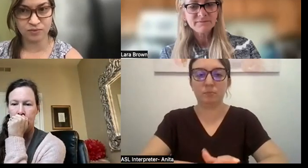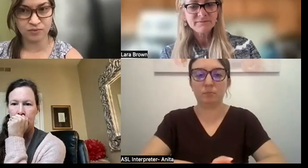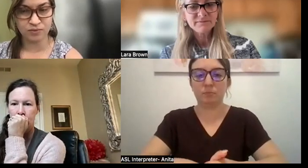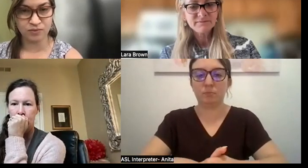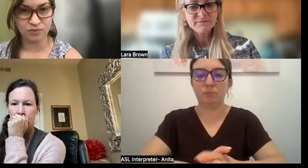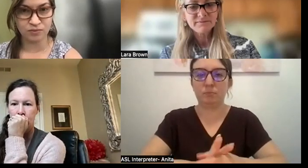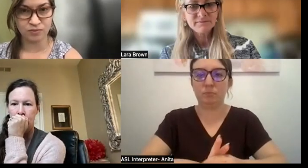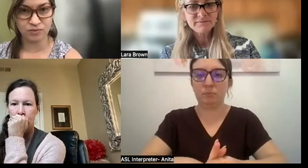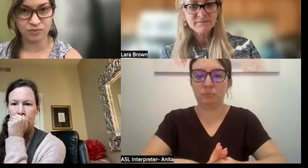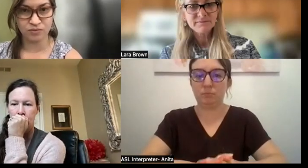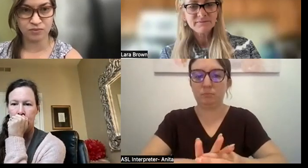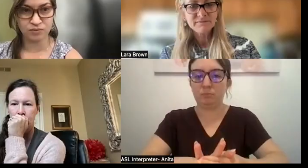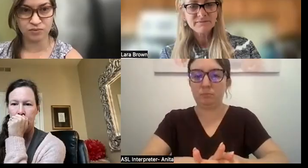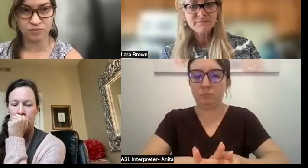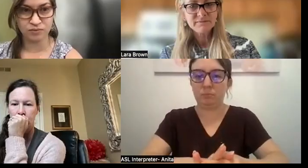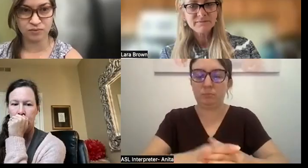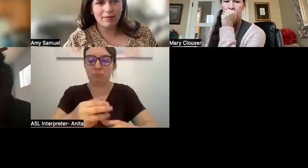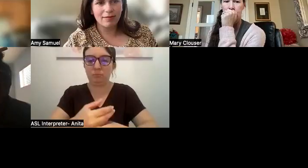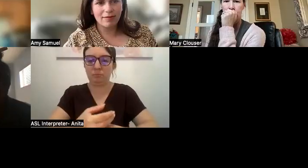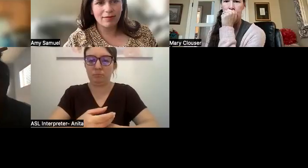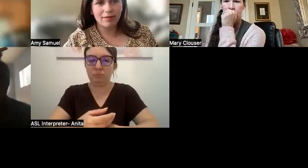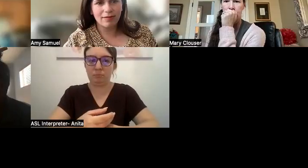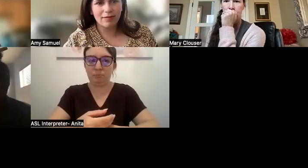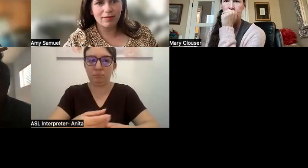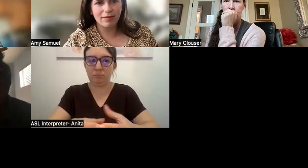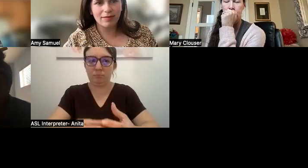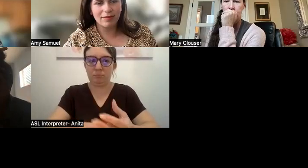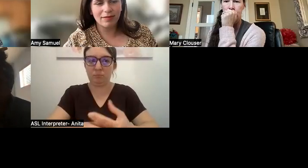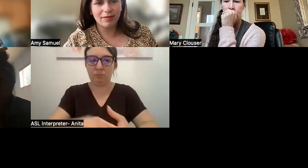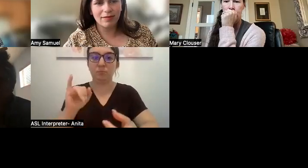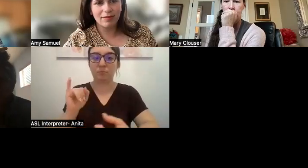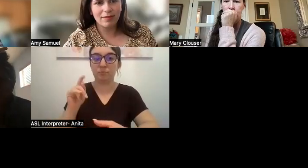Okay, I'm going to move over to Itzy Barnaby.